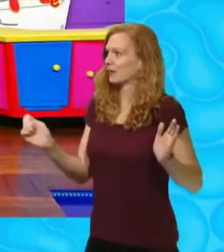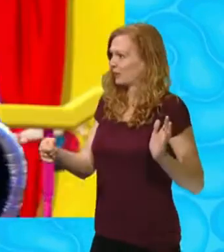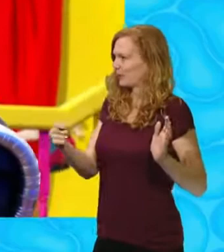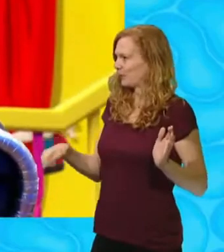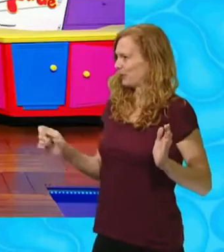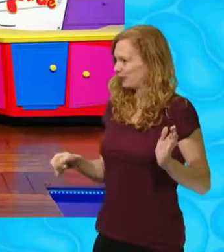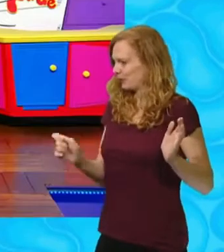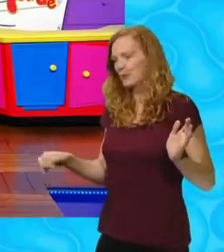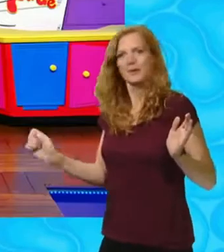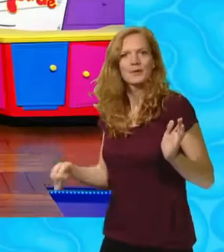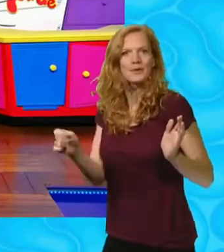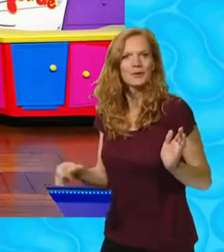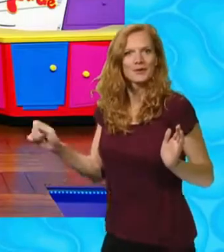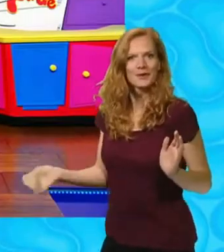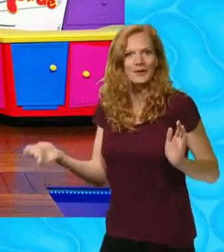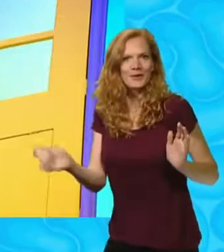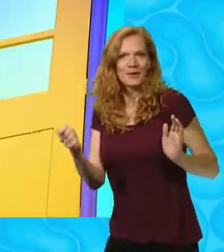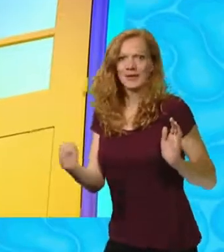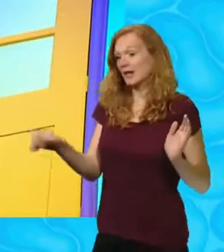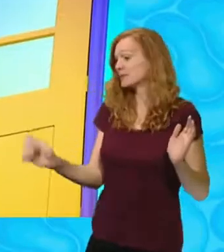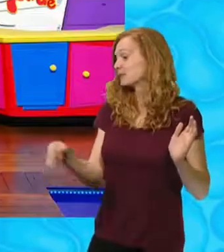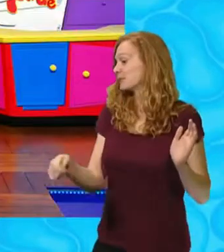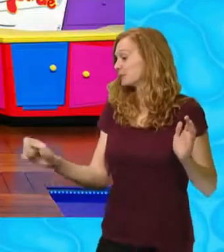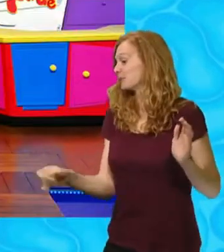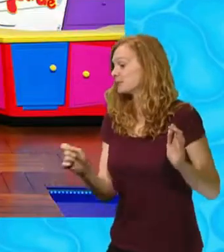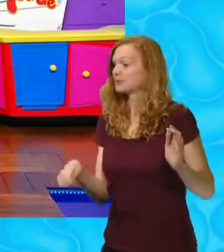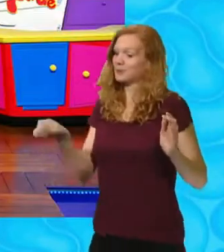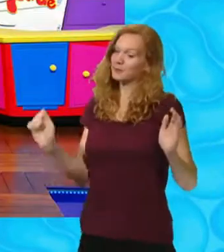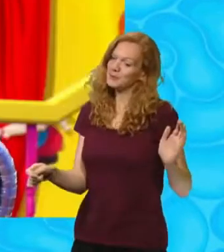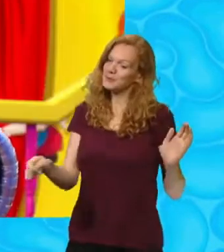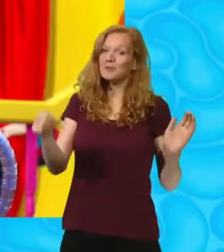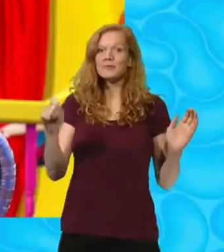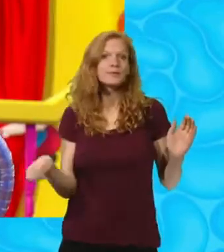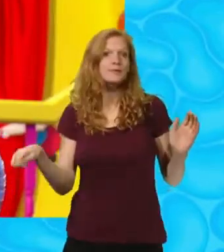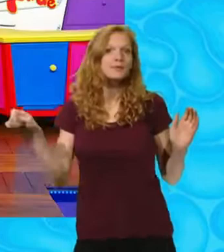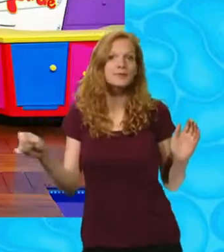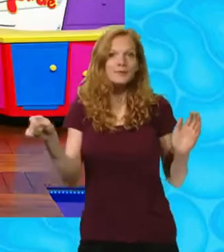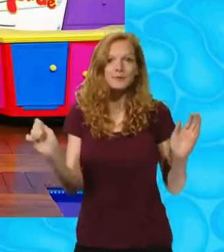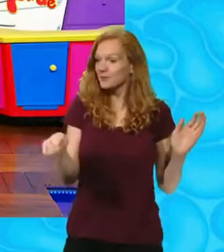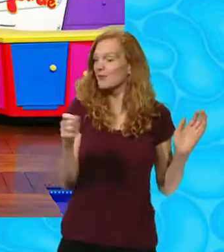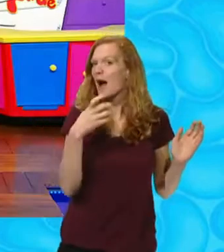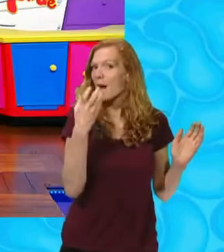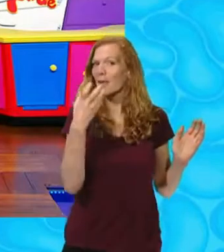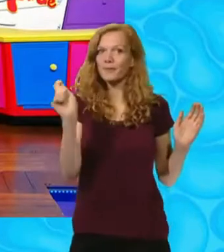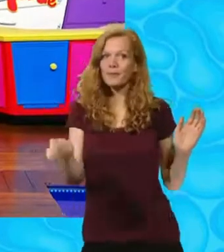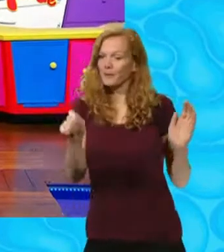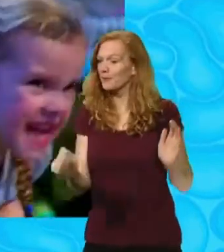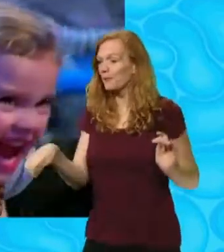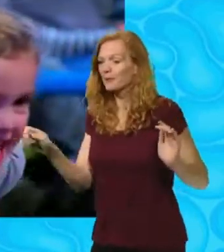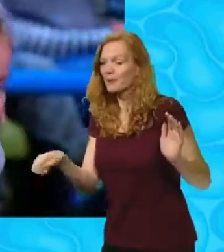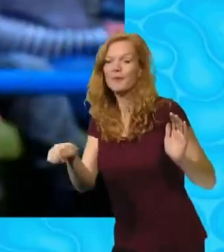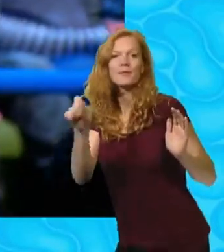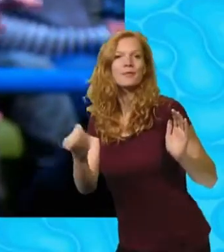A dusting fruit for dusting. A dusting fruit for dusting. A dusting fruit for dusting in!